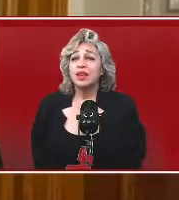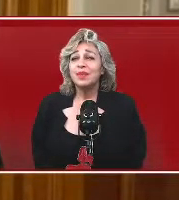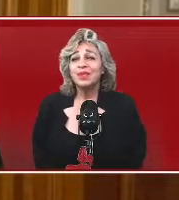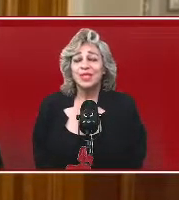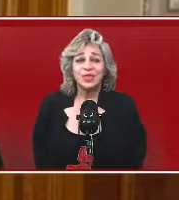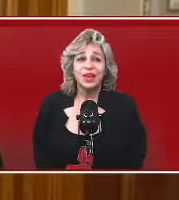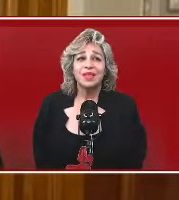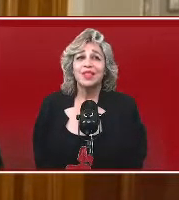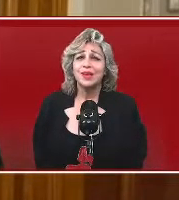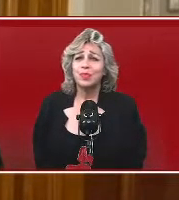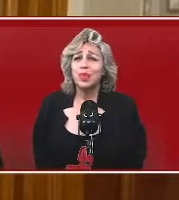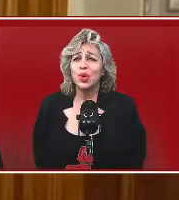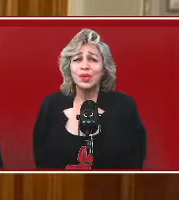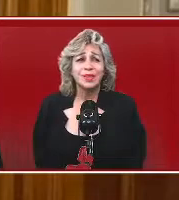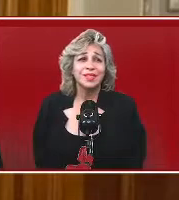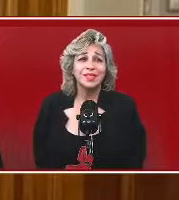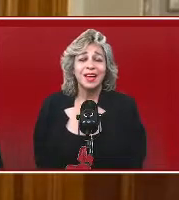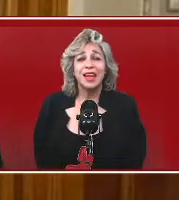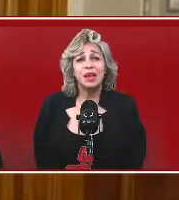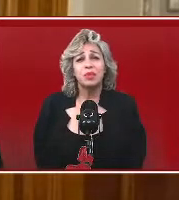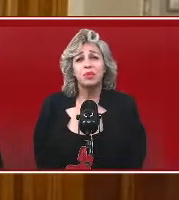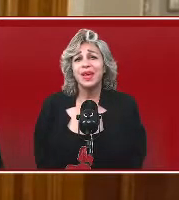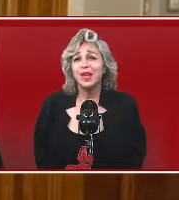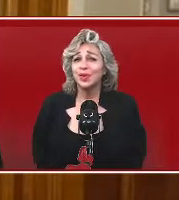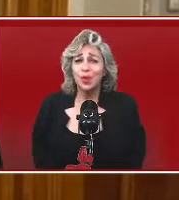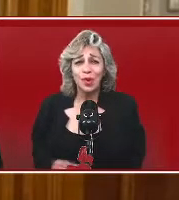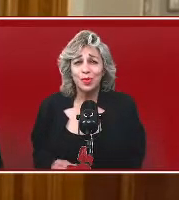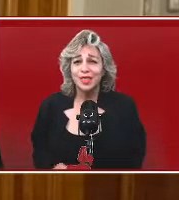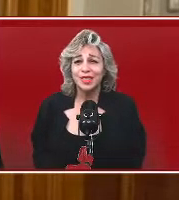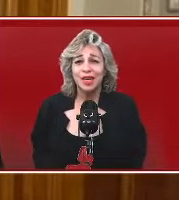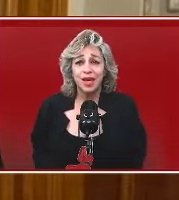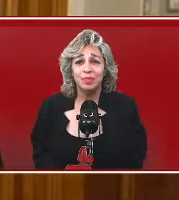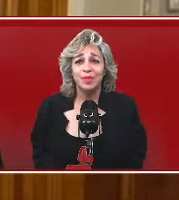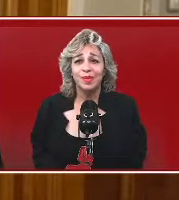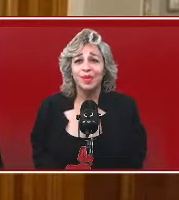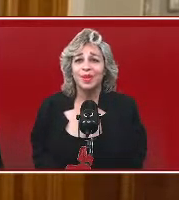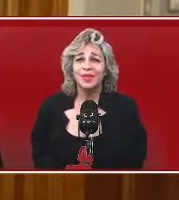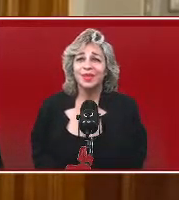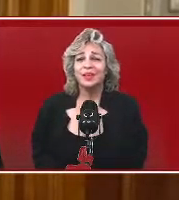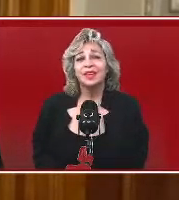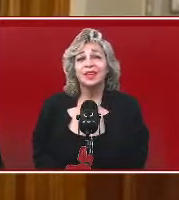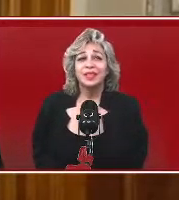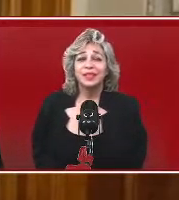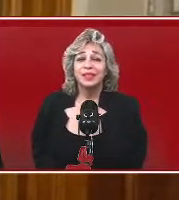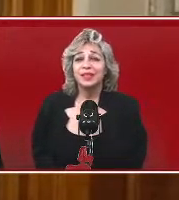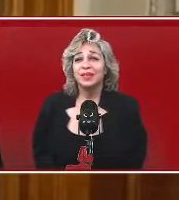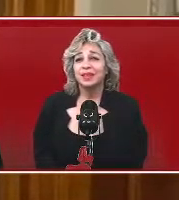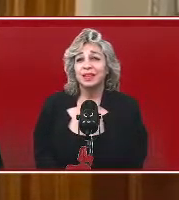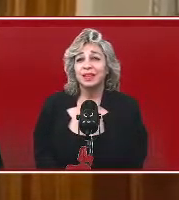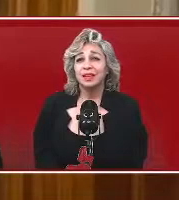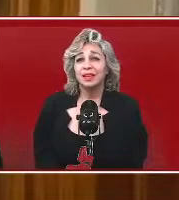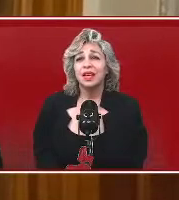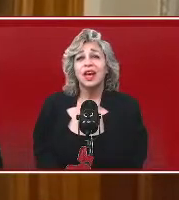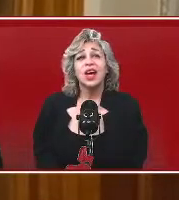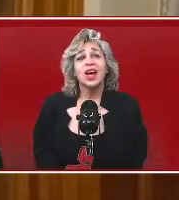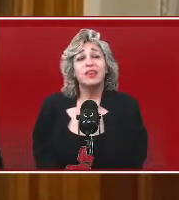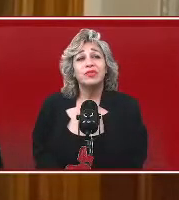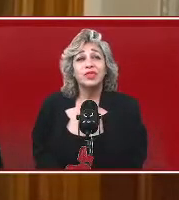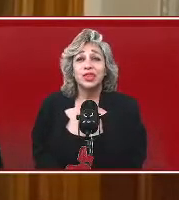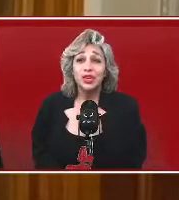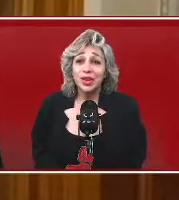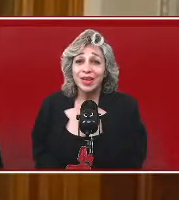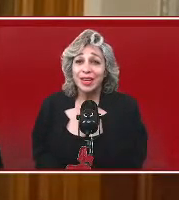are demonstrating the importance, and I repeat it one more time, de la fraternidad,